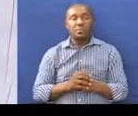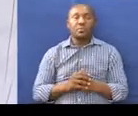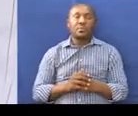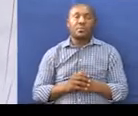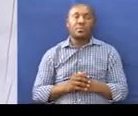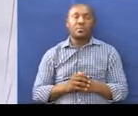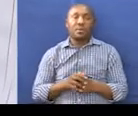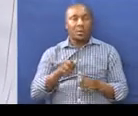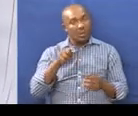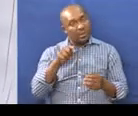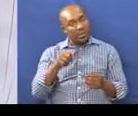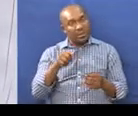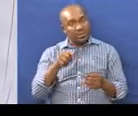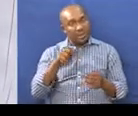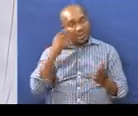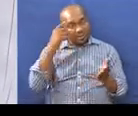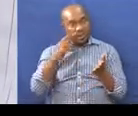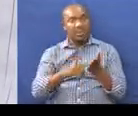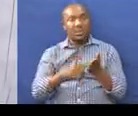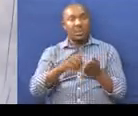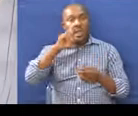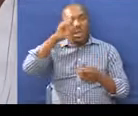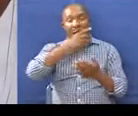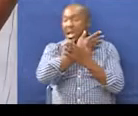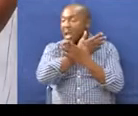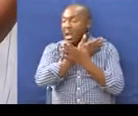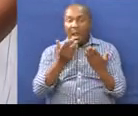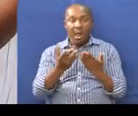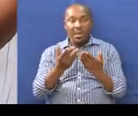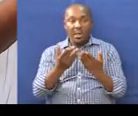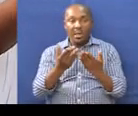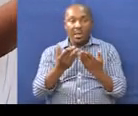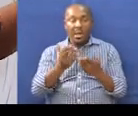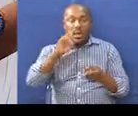This implies that non-reducing sugar was absent.